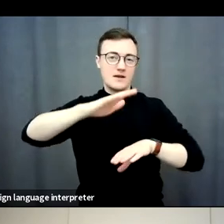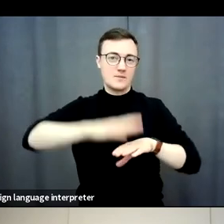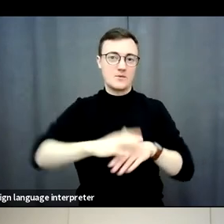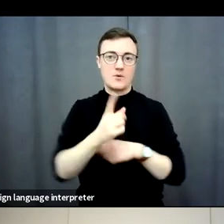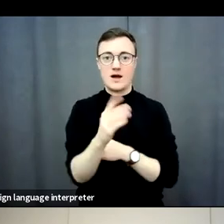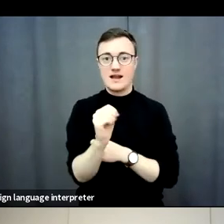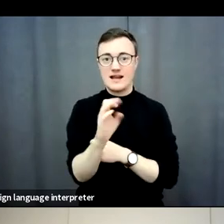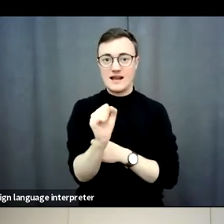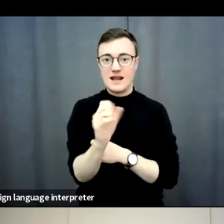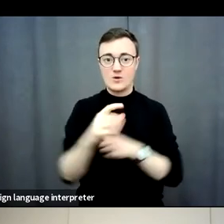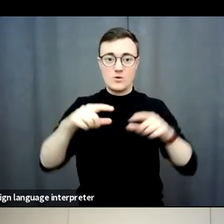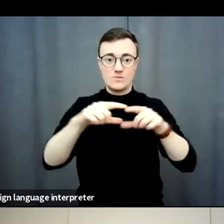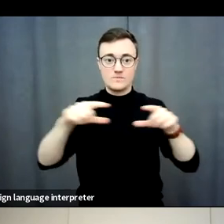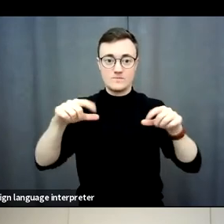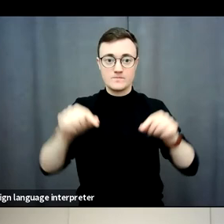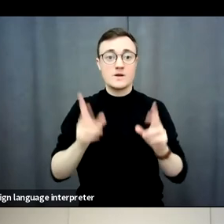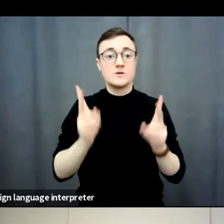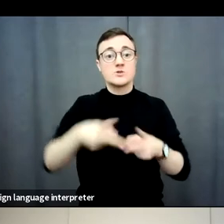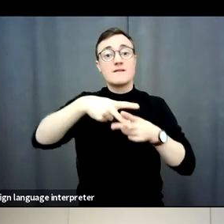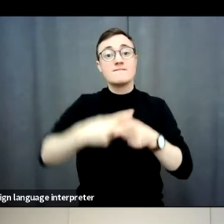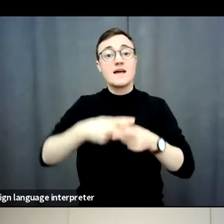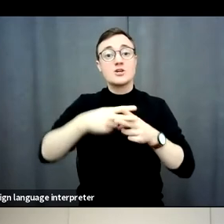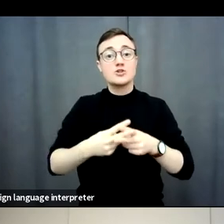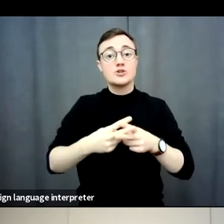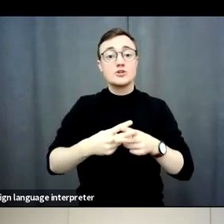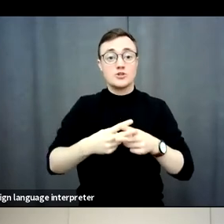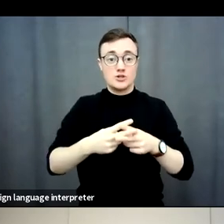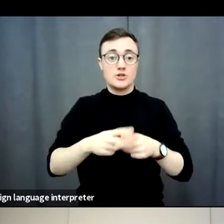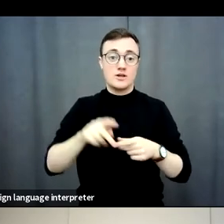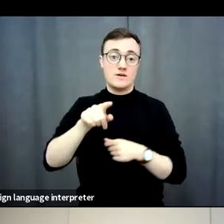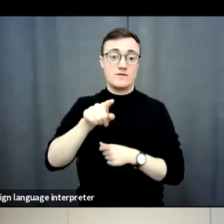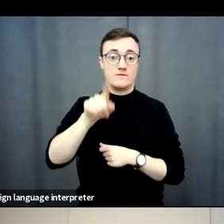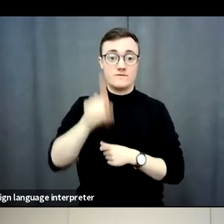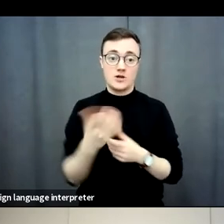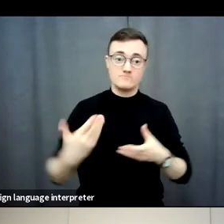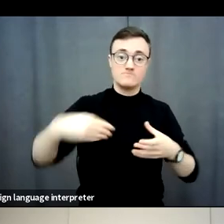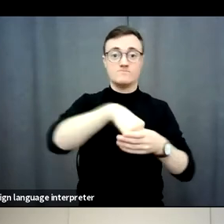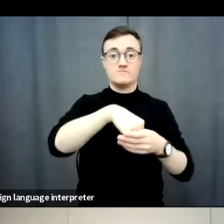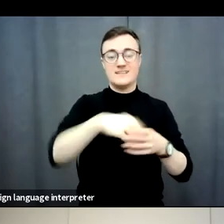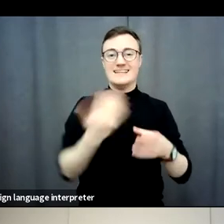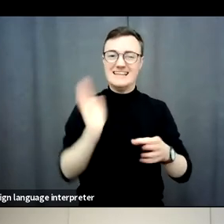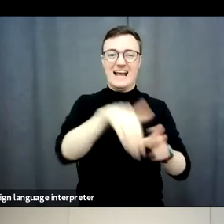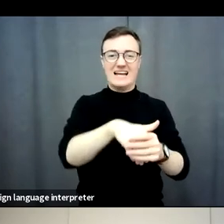participation and inclusion for children with blindness in preschools and schools.